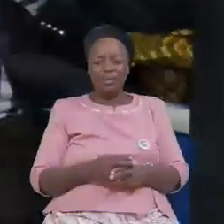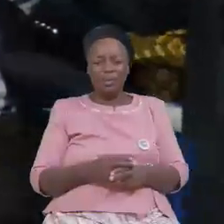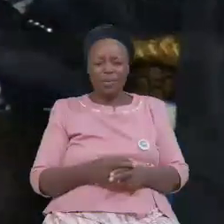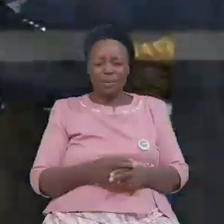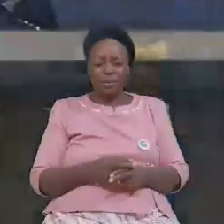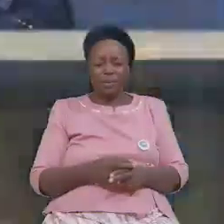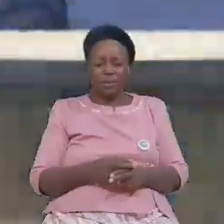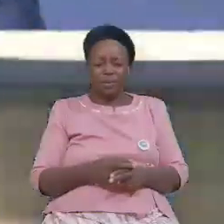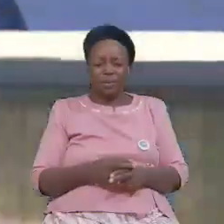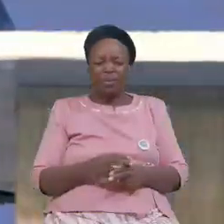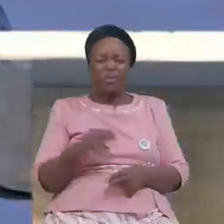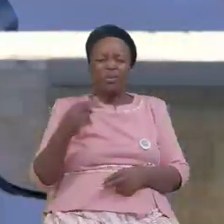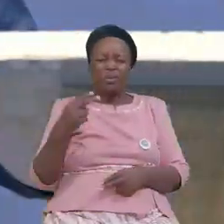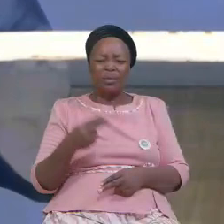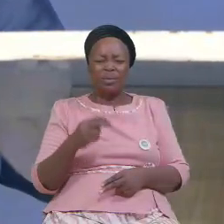Near